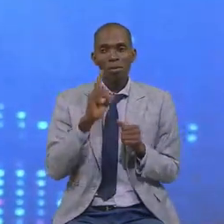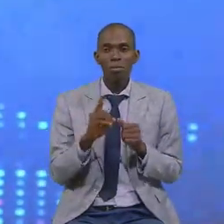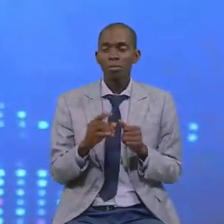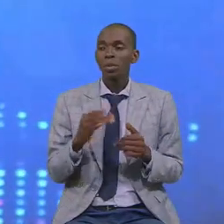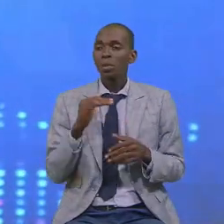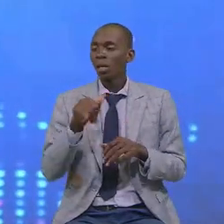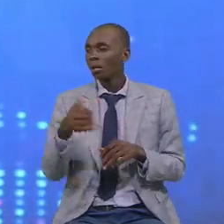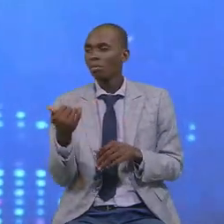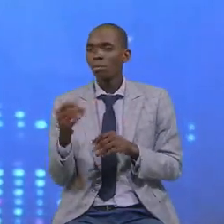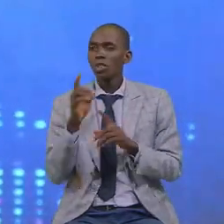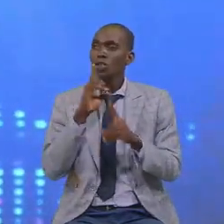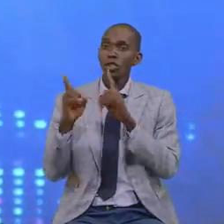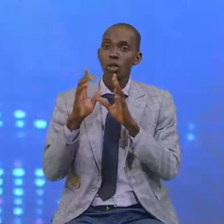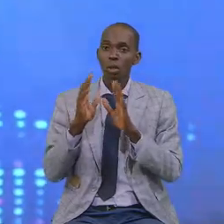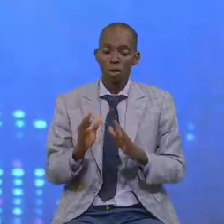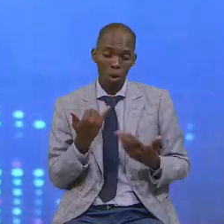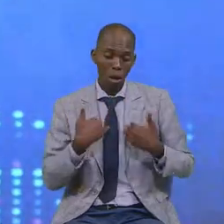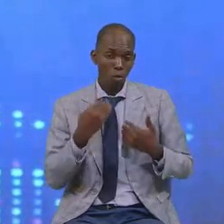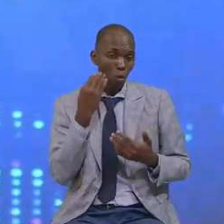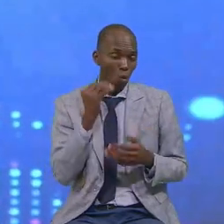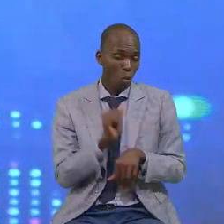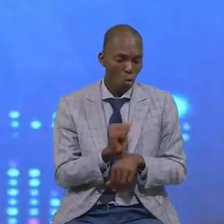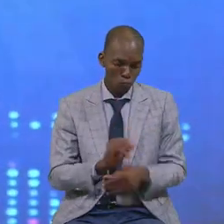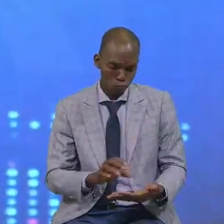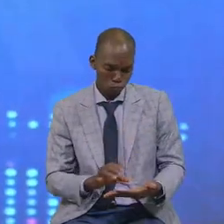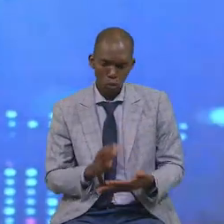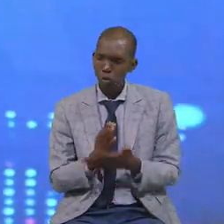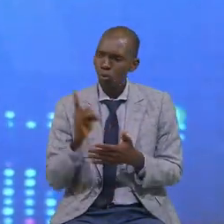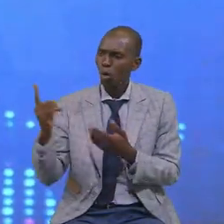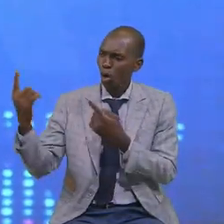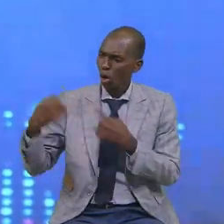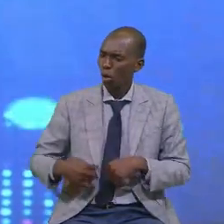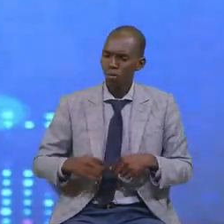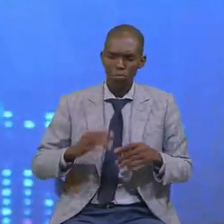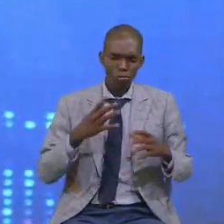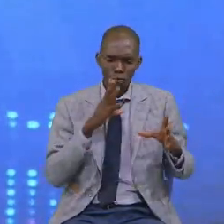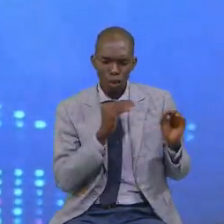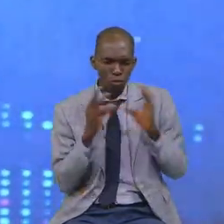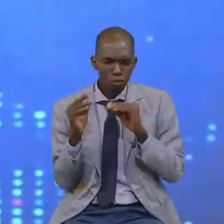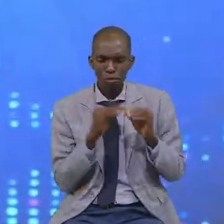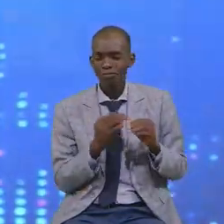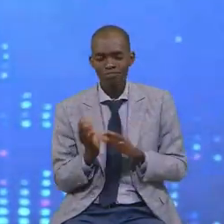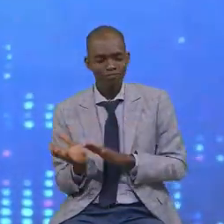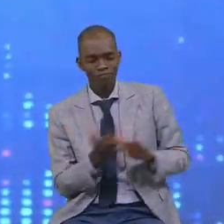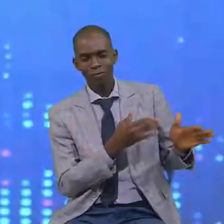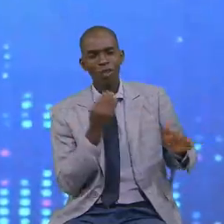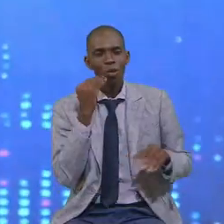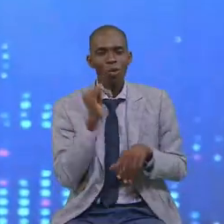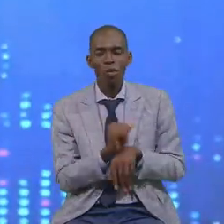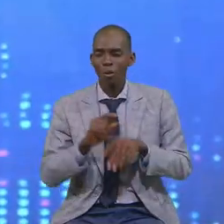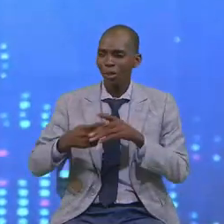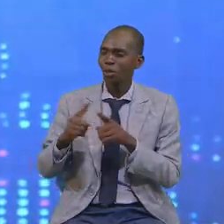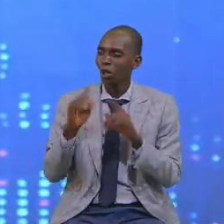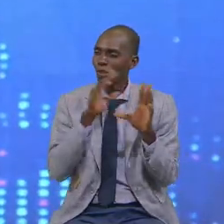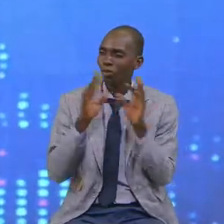want to do an assignment. The talker comes and then you continue the talking. And then you forget your assignment. And another